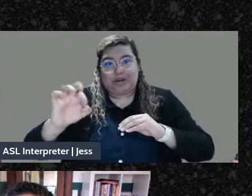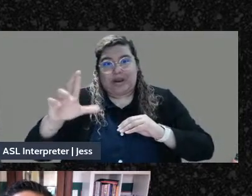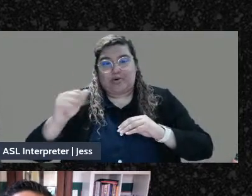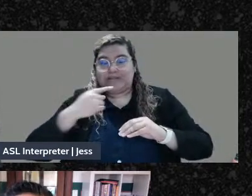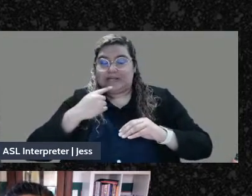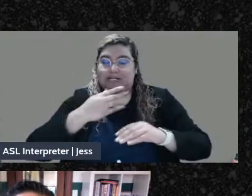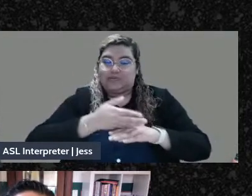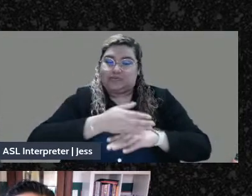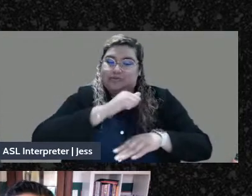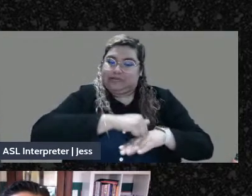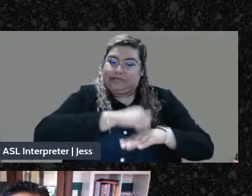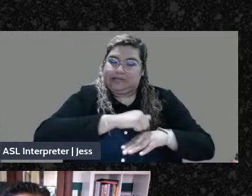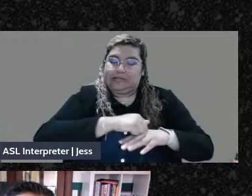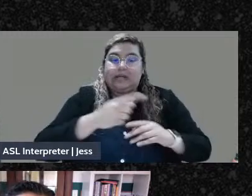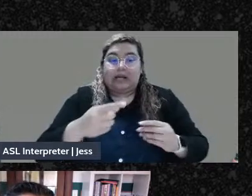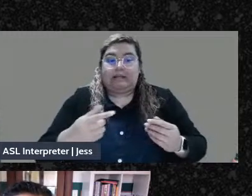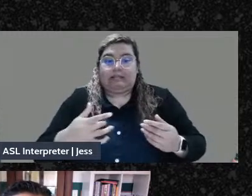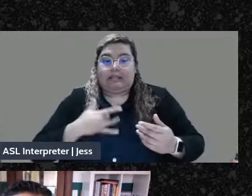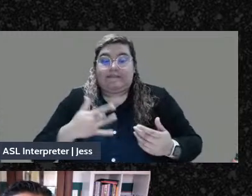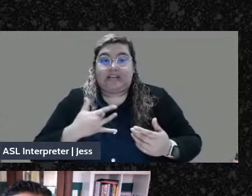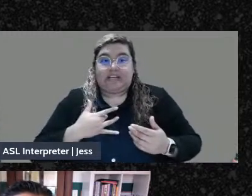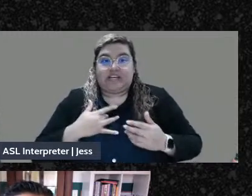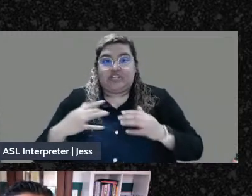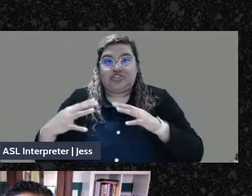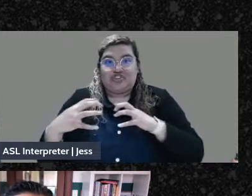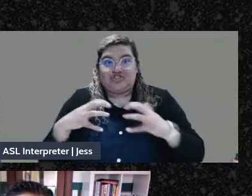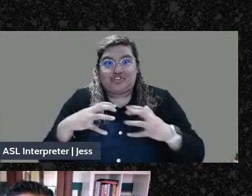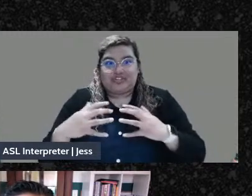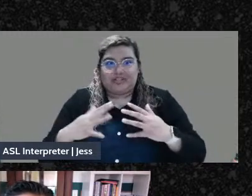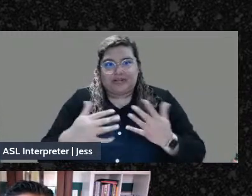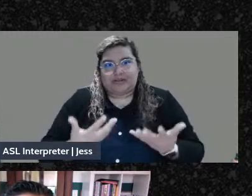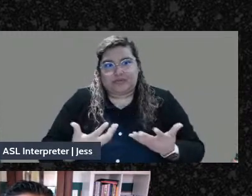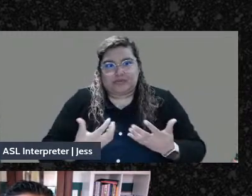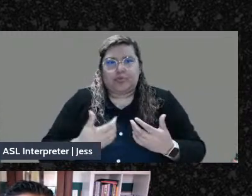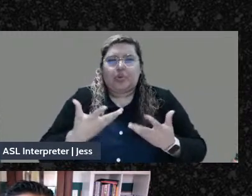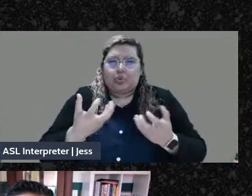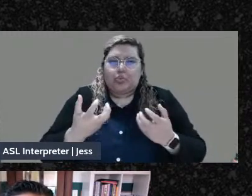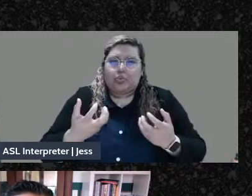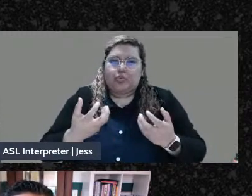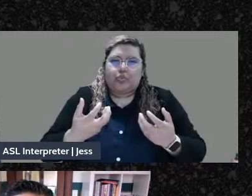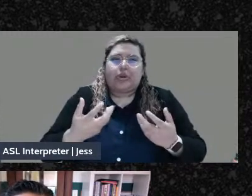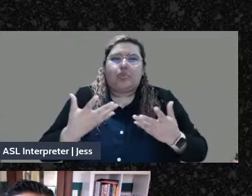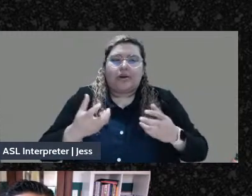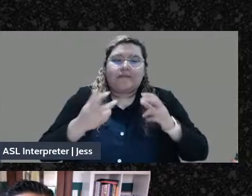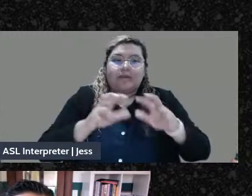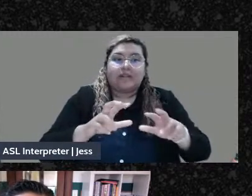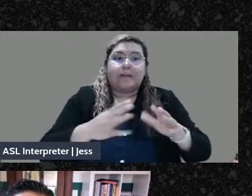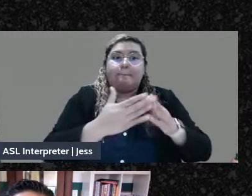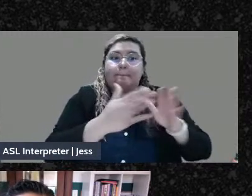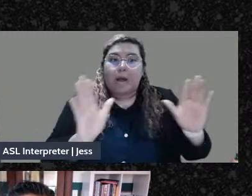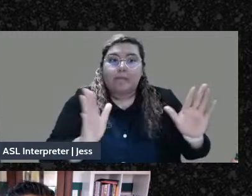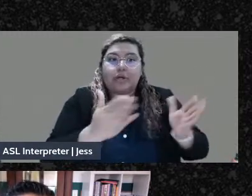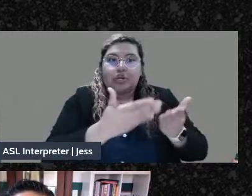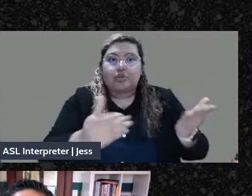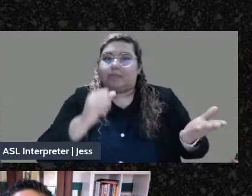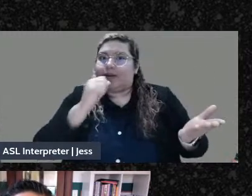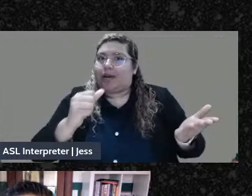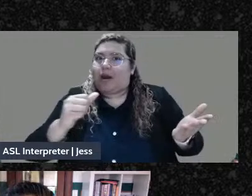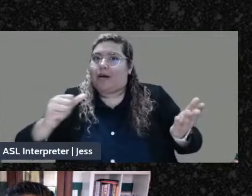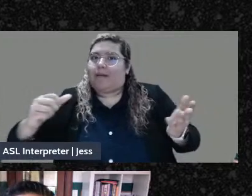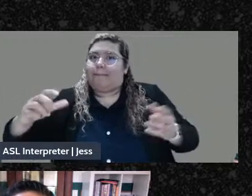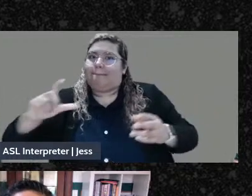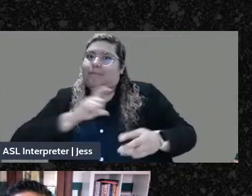we're sitting, right? Like we don't want to create, we want to invest in public goods, but not policed public goods. Is